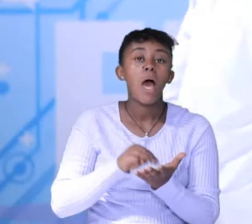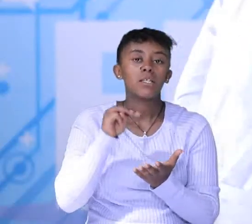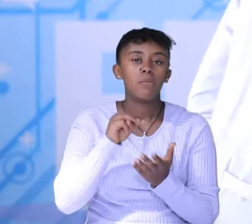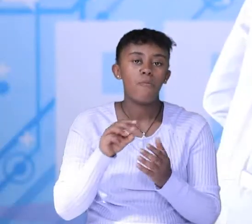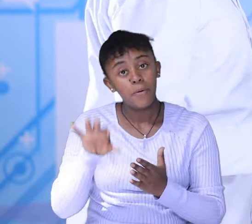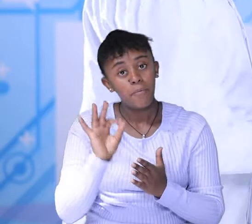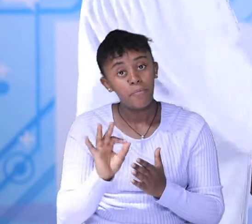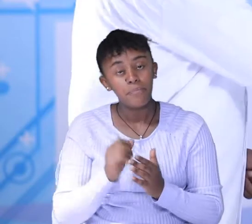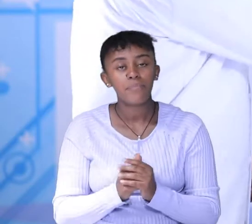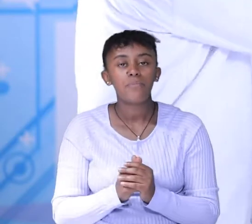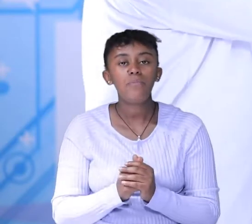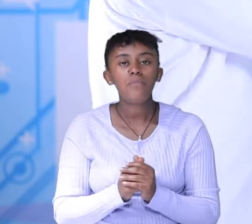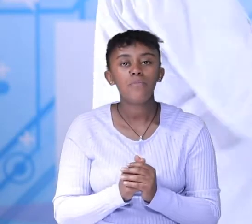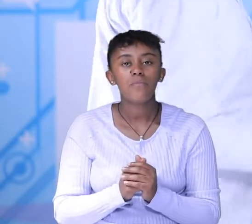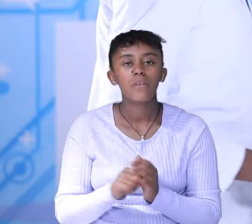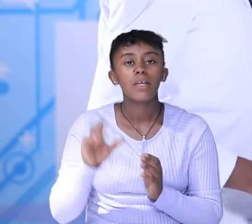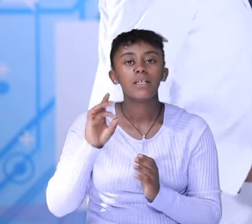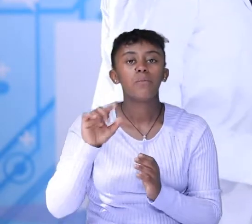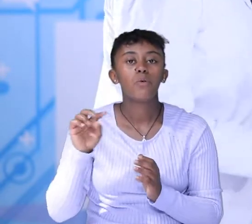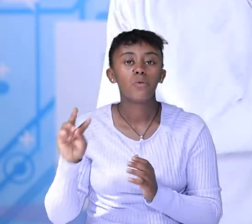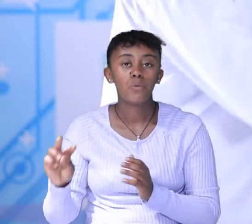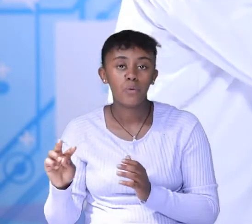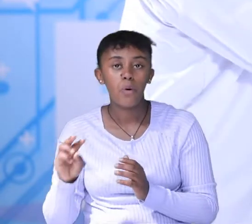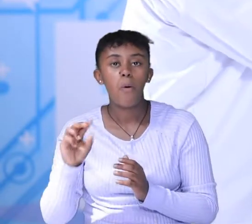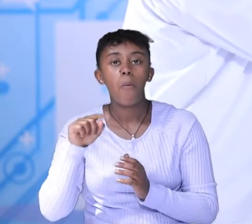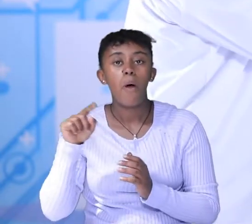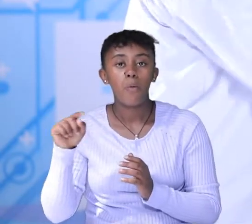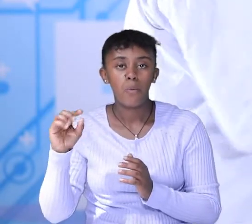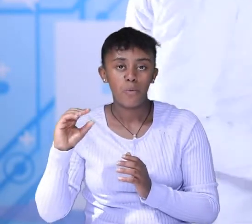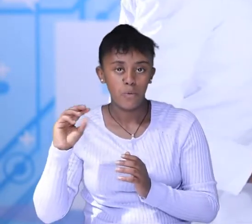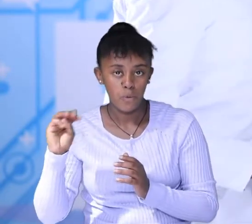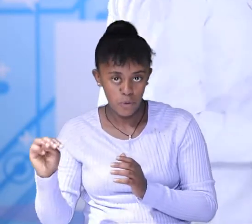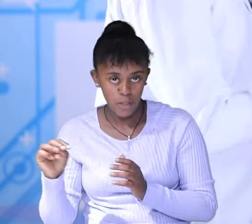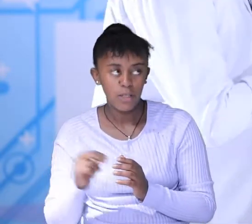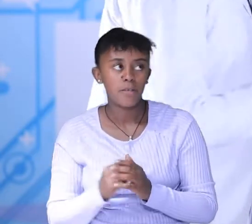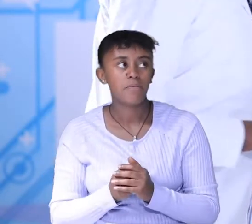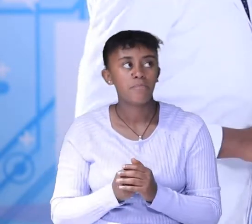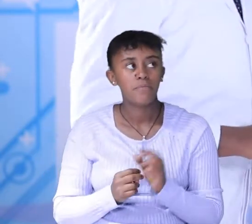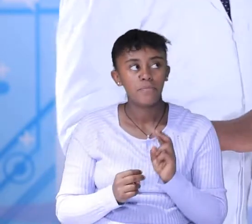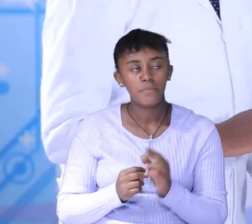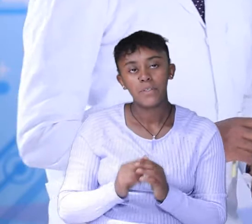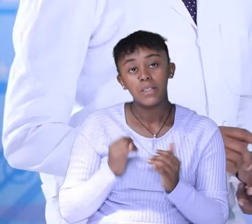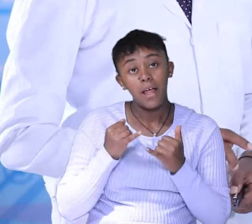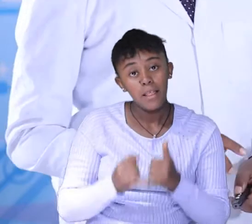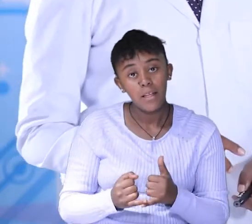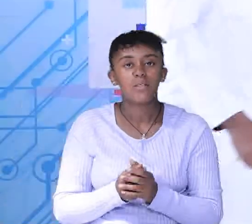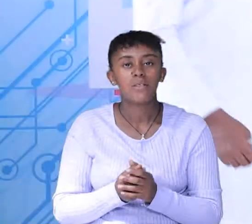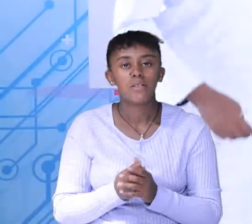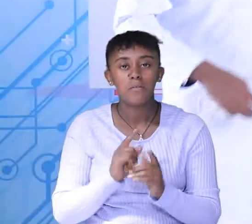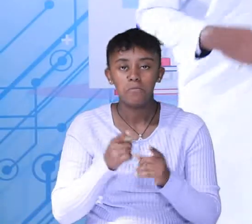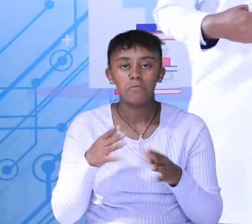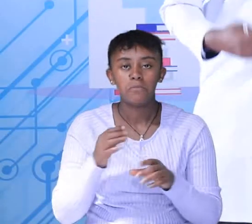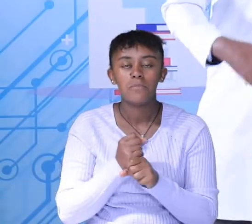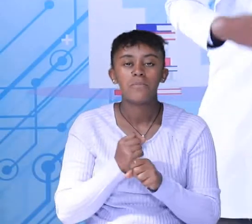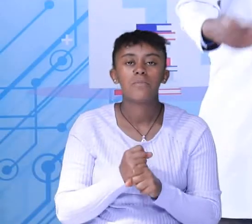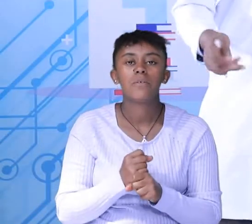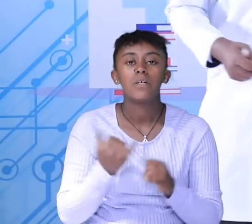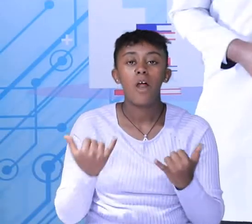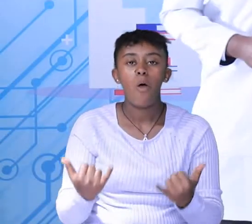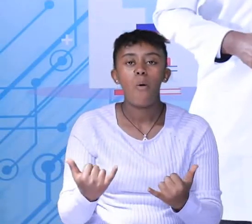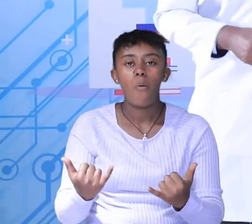B. This is how we determine the magnetic force exerted on a straight current carrying conductor immersed into a